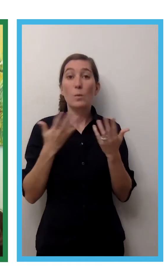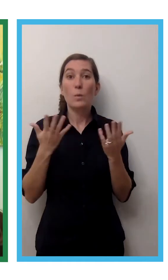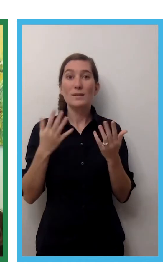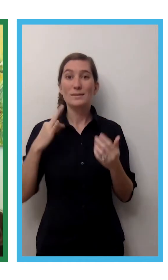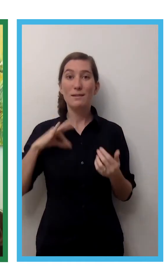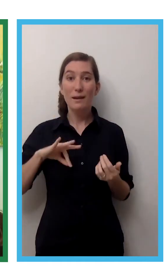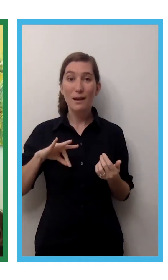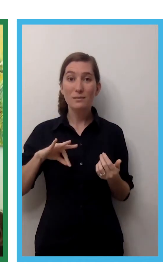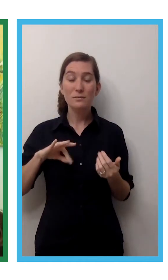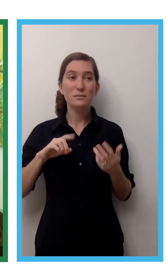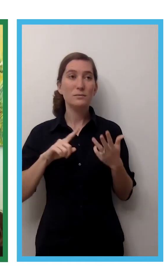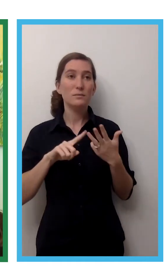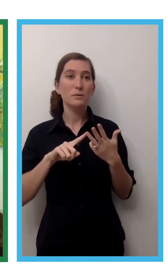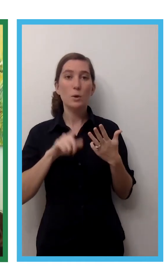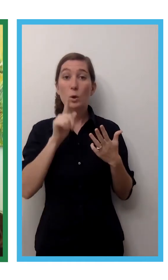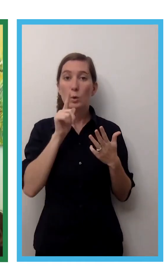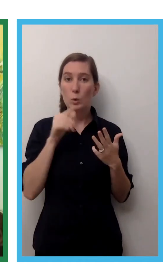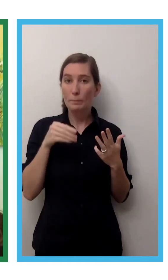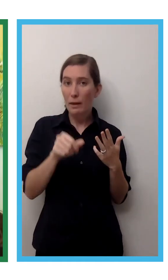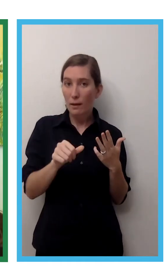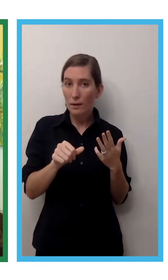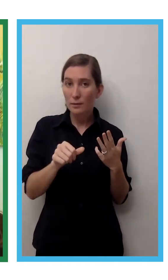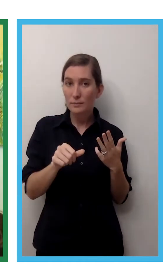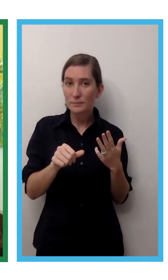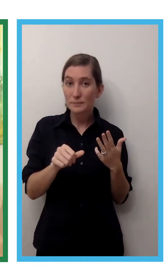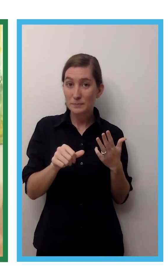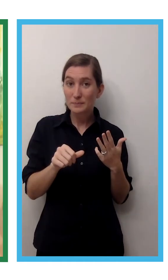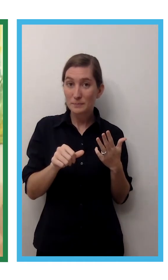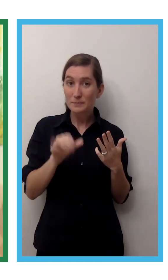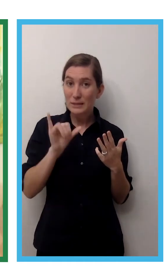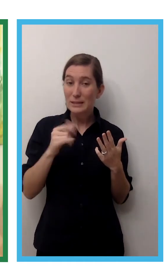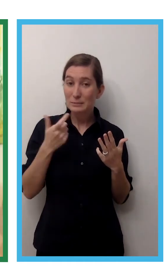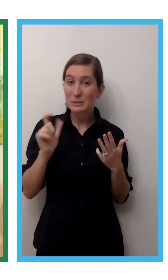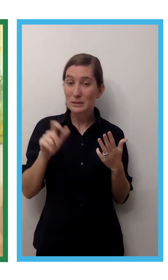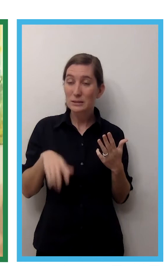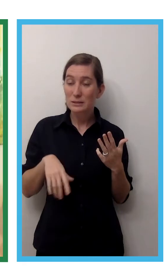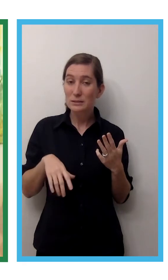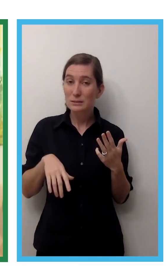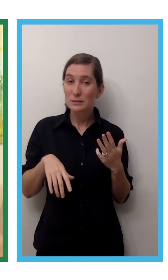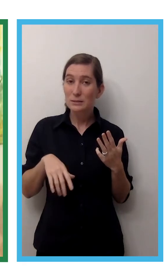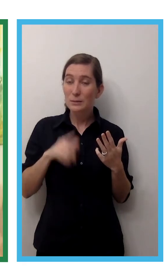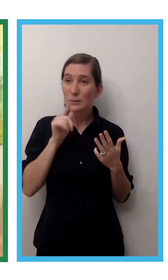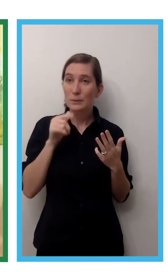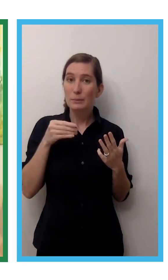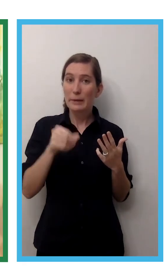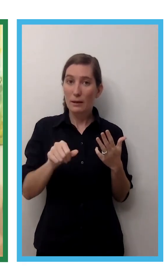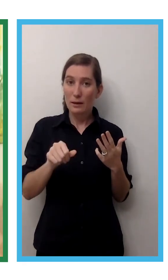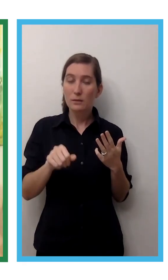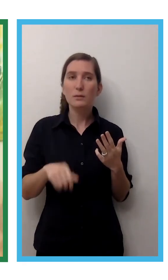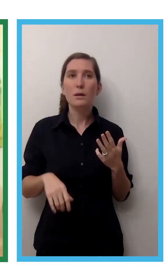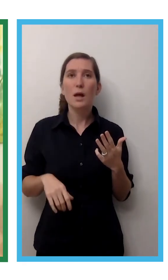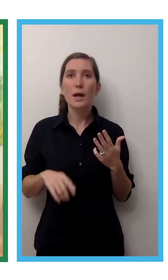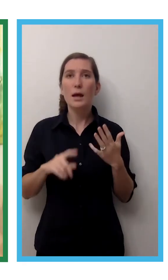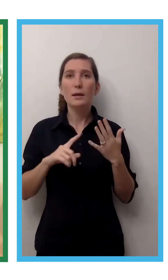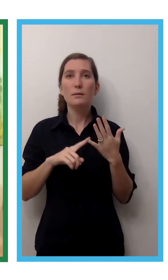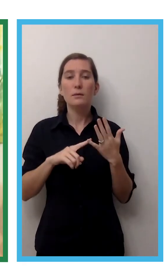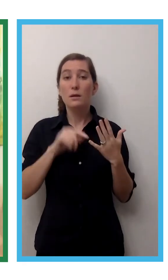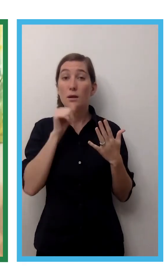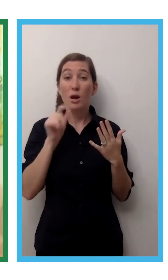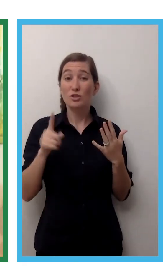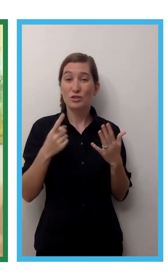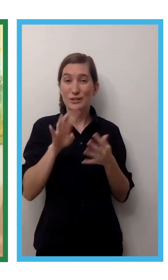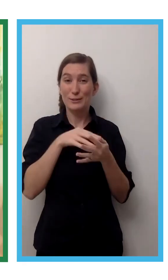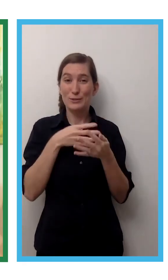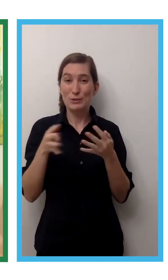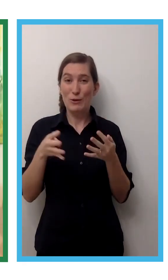And, you know, and then not just the chart that they show you at the end, but, well, how did you get to the numbers of